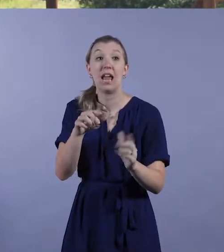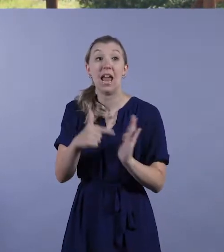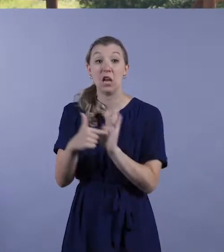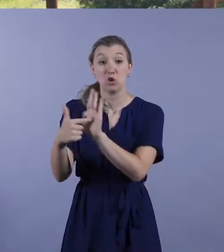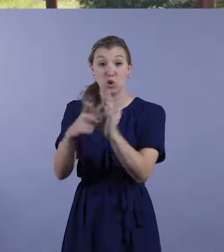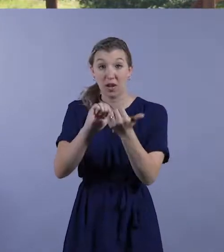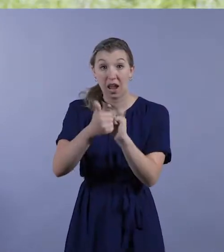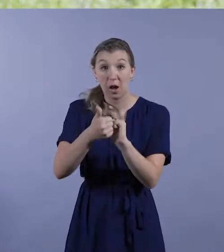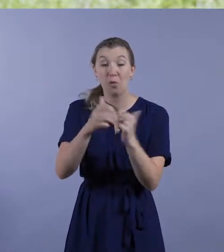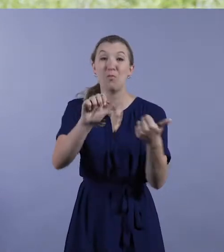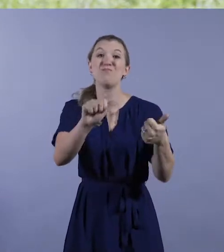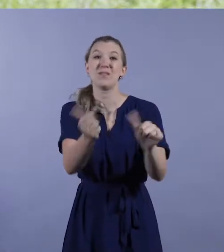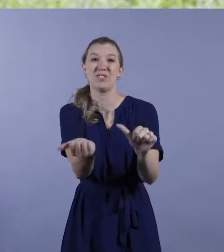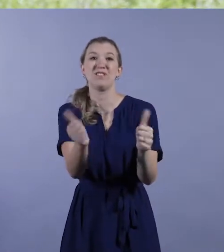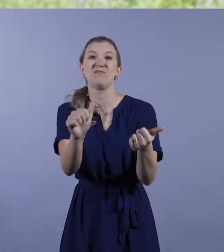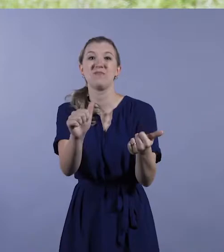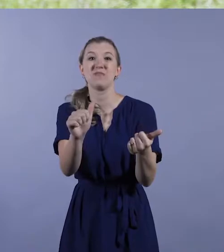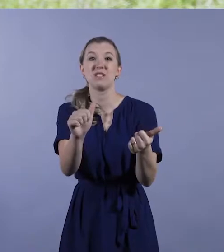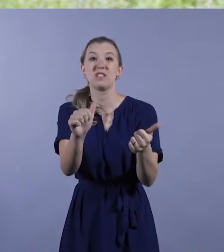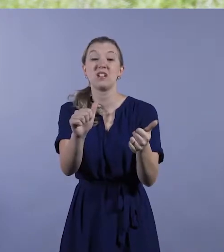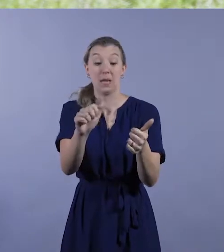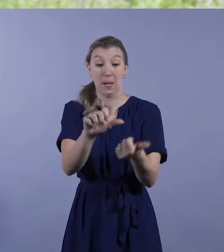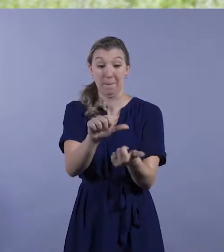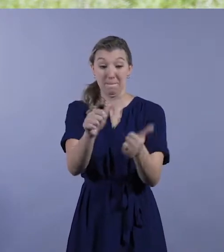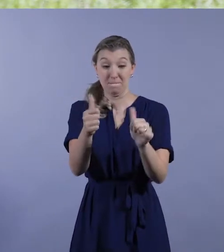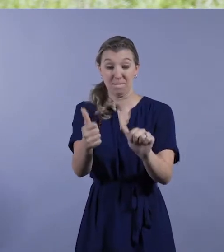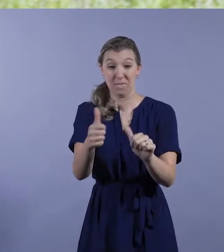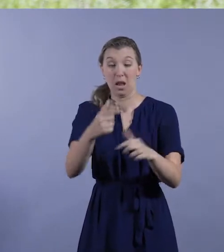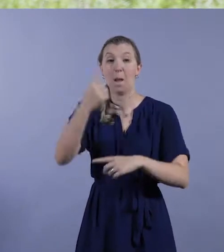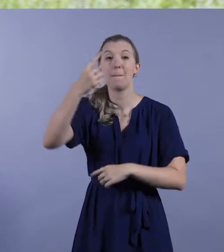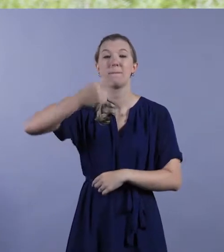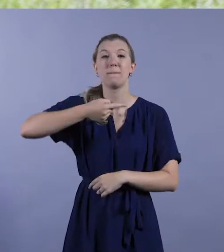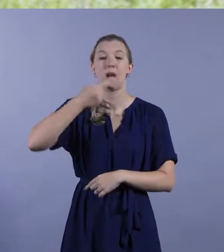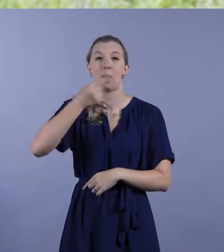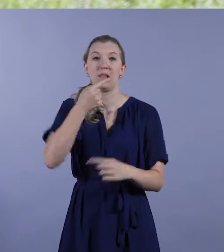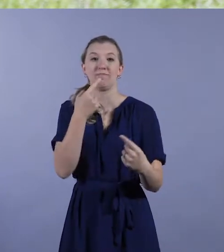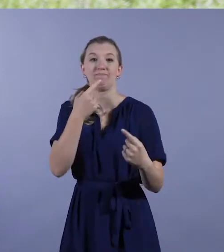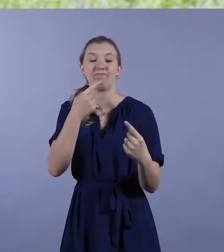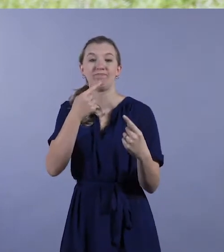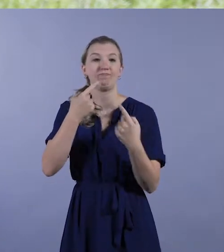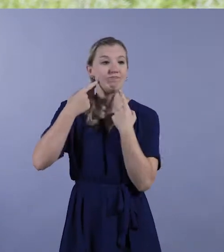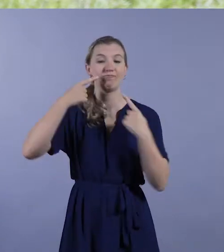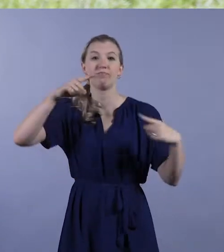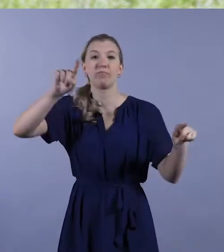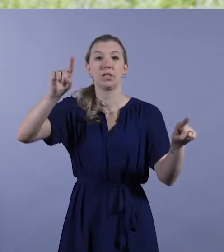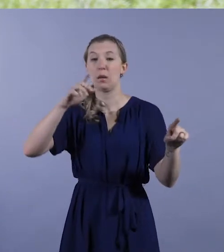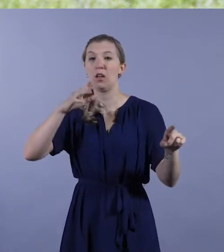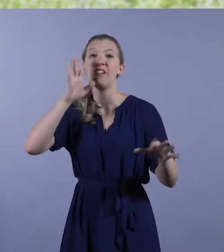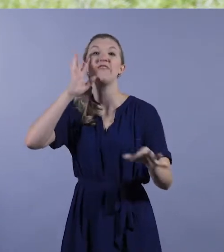baptism. Baptism is the public declaration of one's faith in Jesus.